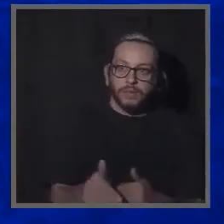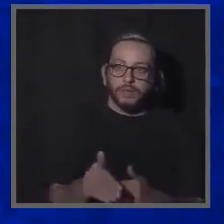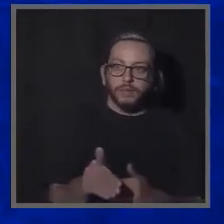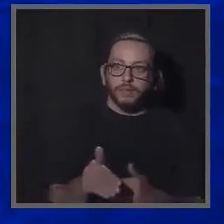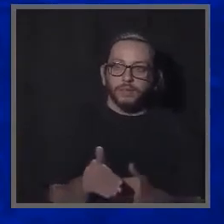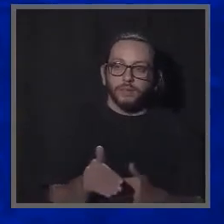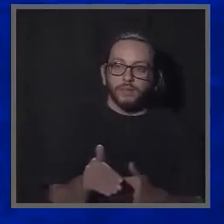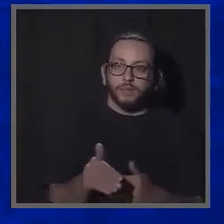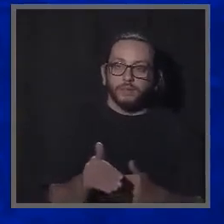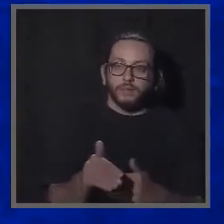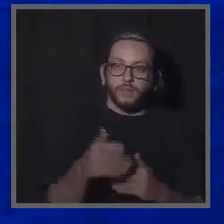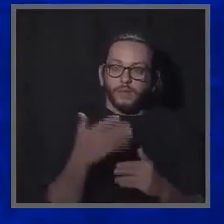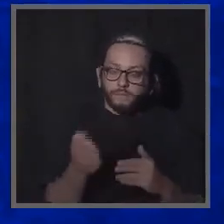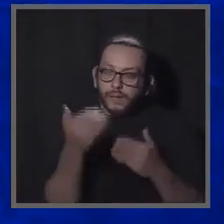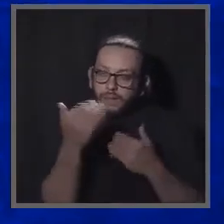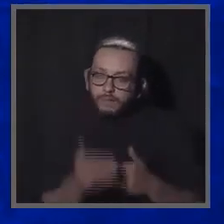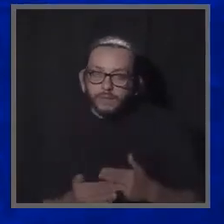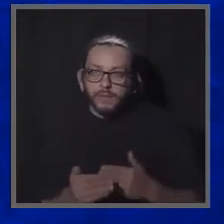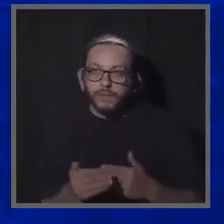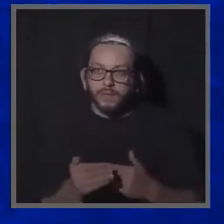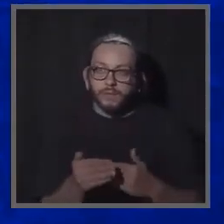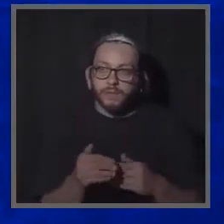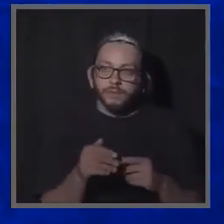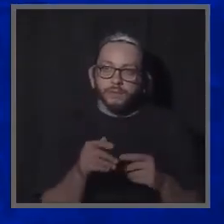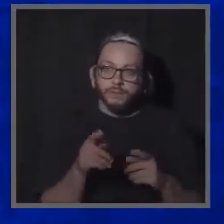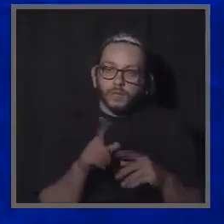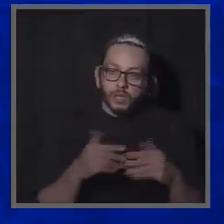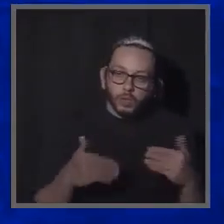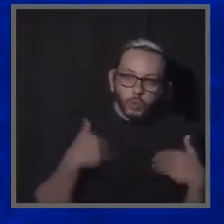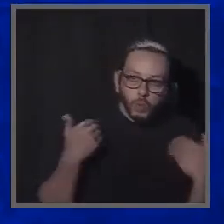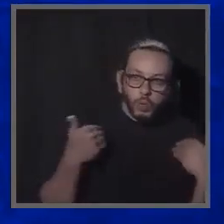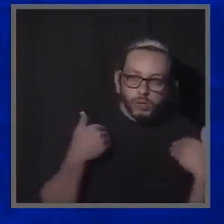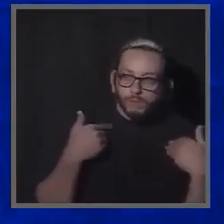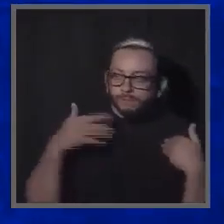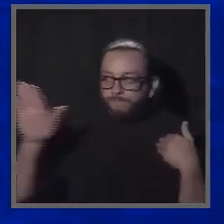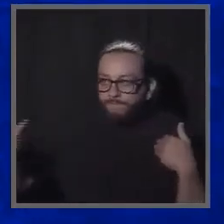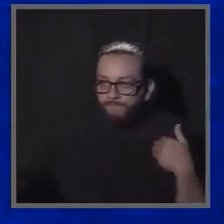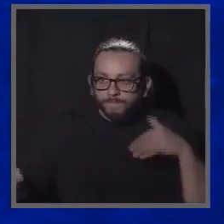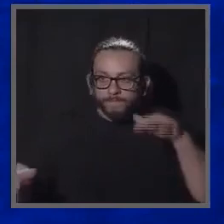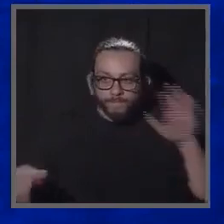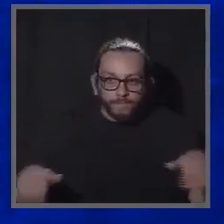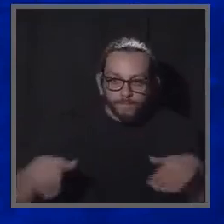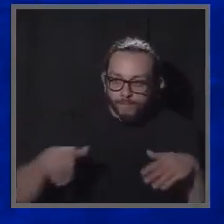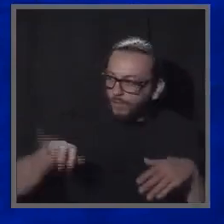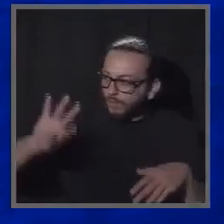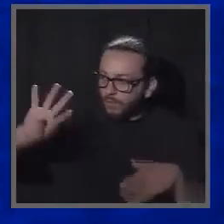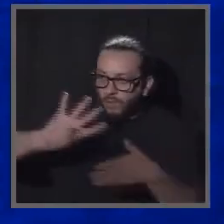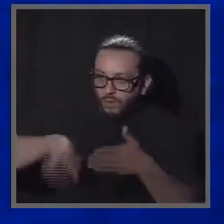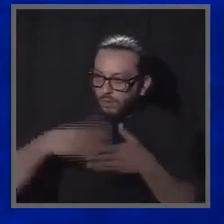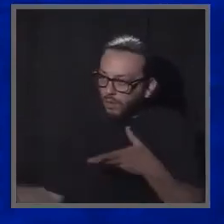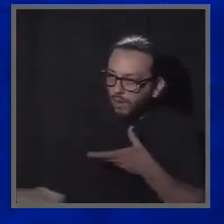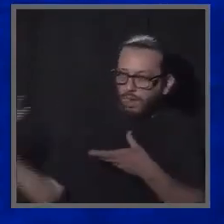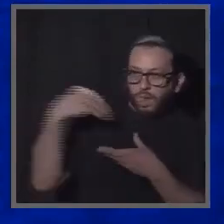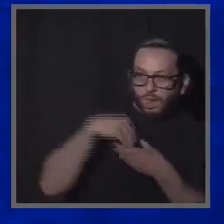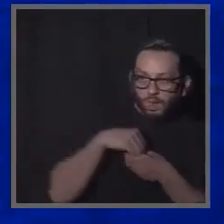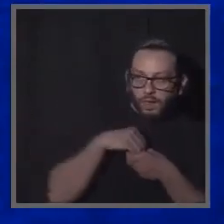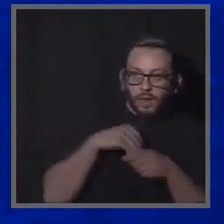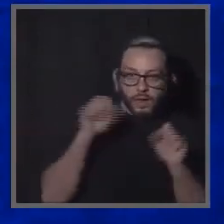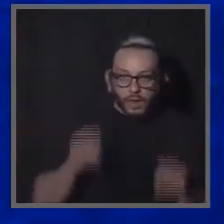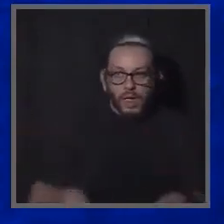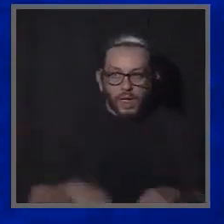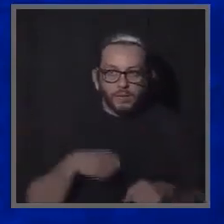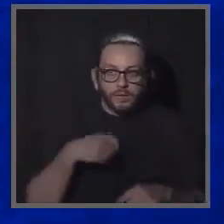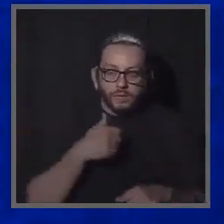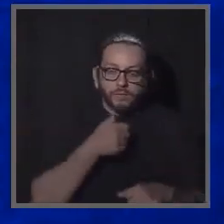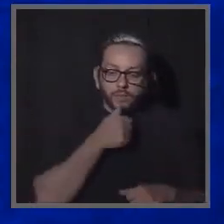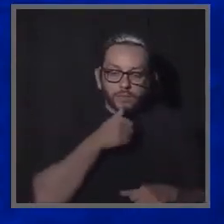an underlying stress on calling up young people for these boards, so that the decision-making process about these